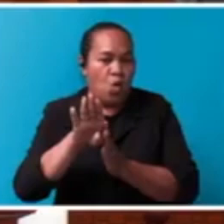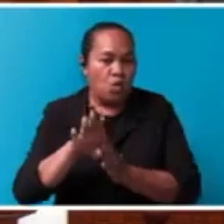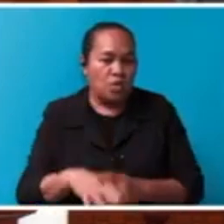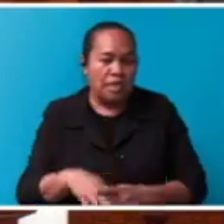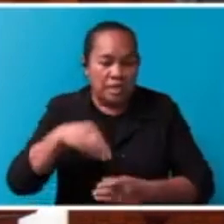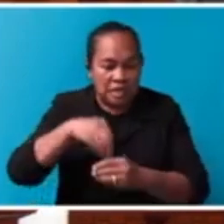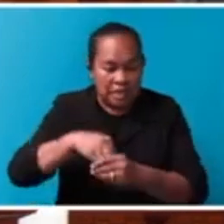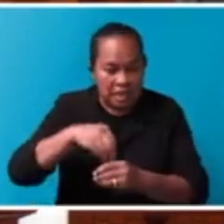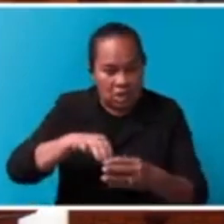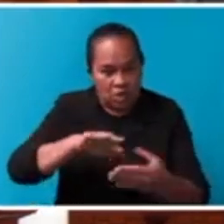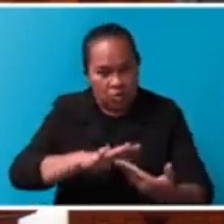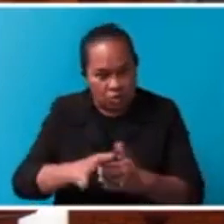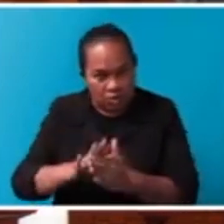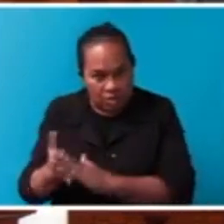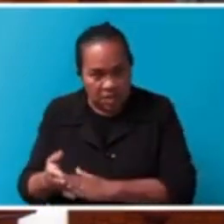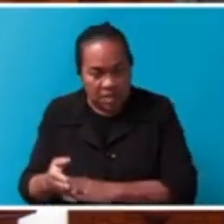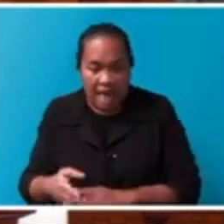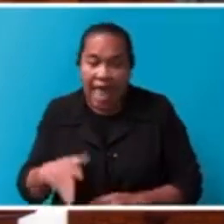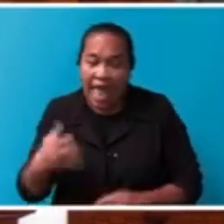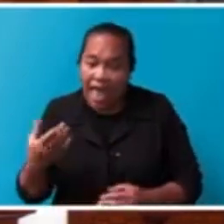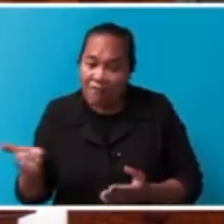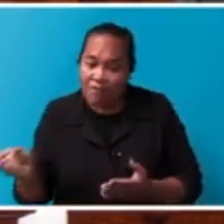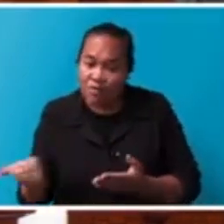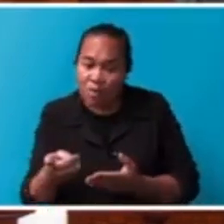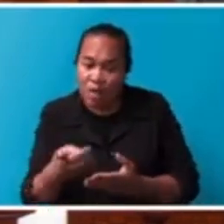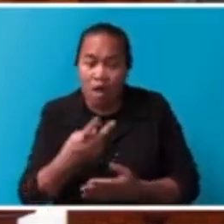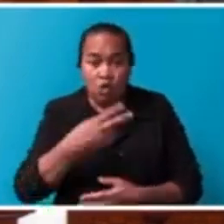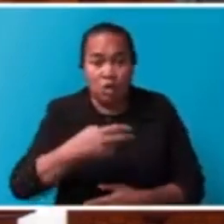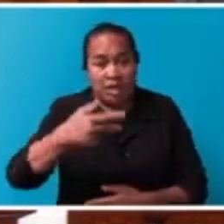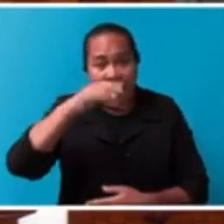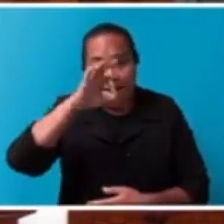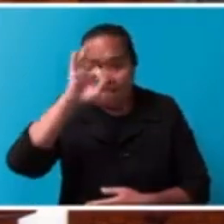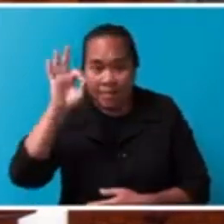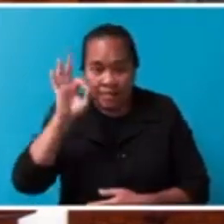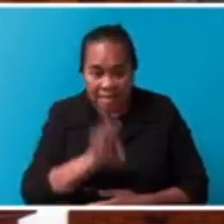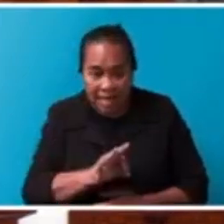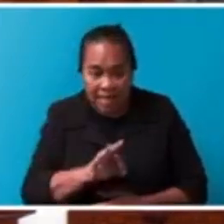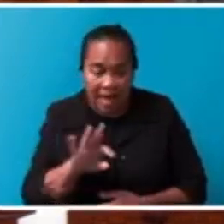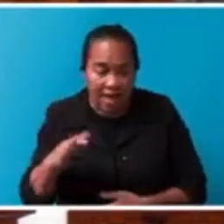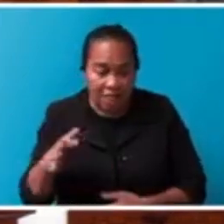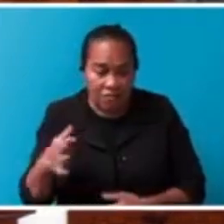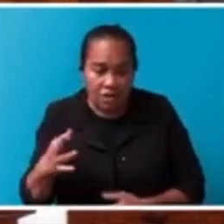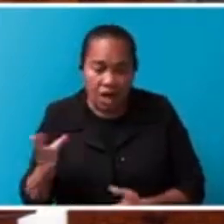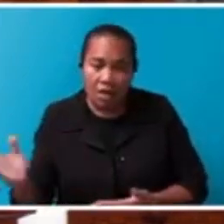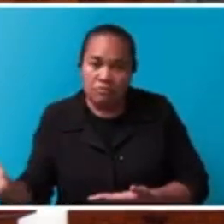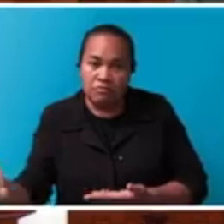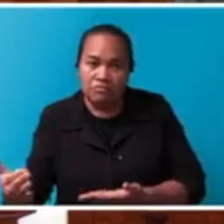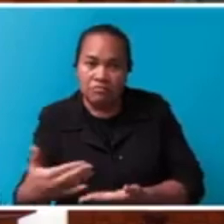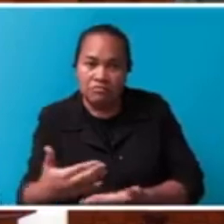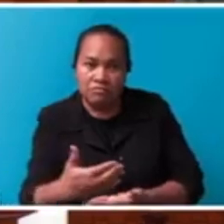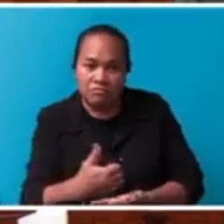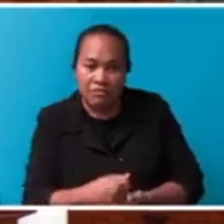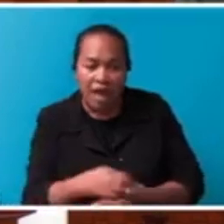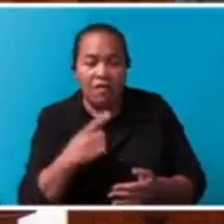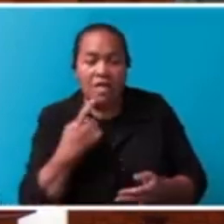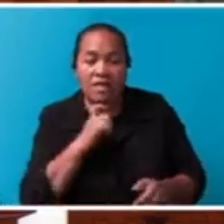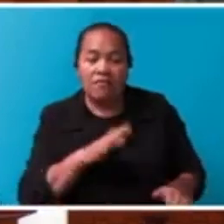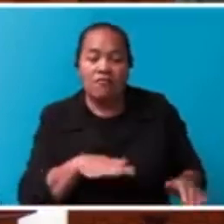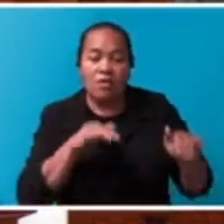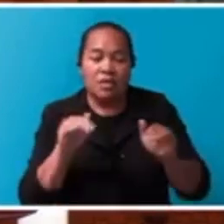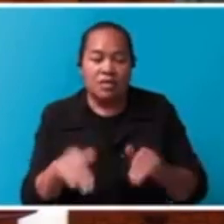communities, with a documented 28% average increase in revenue for participating